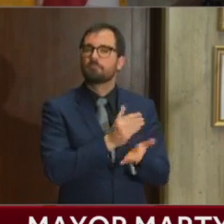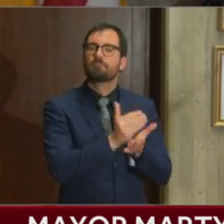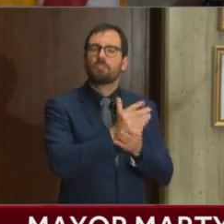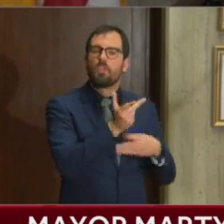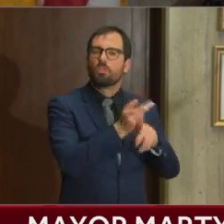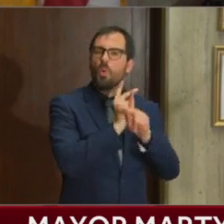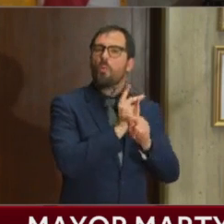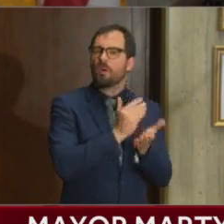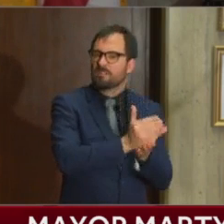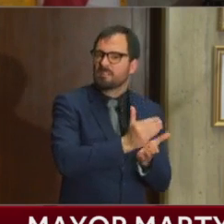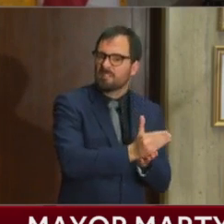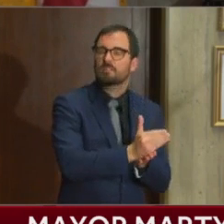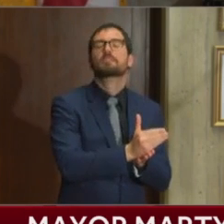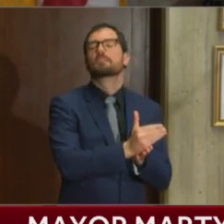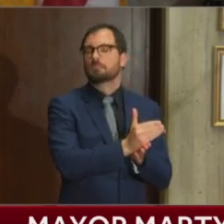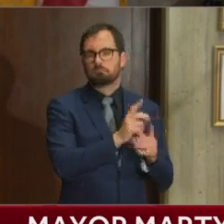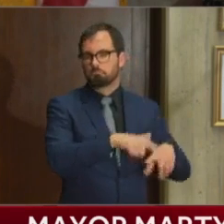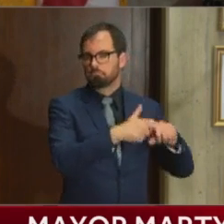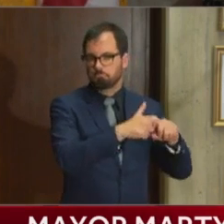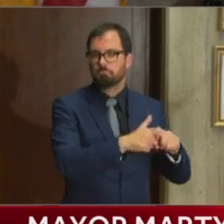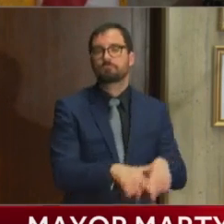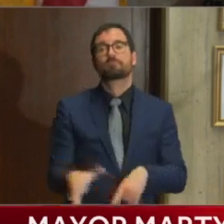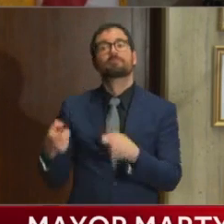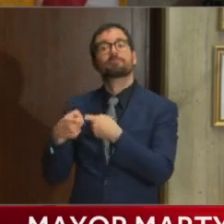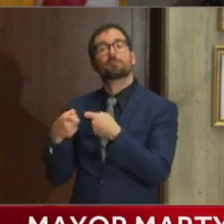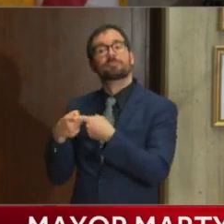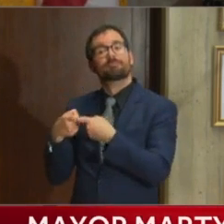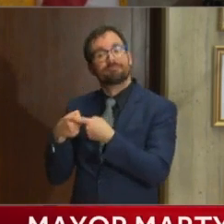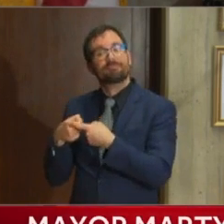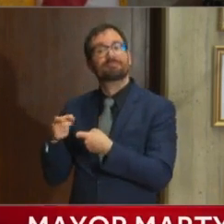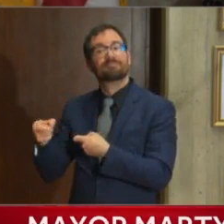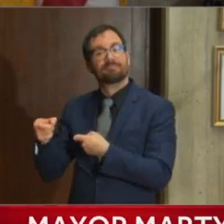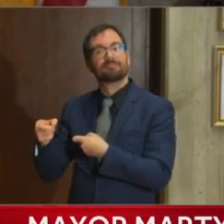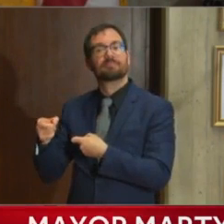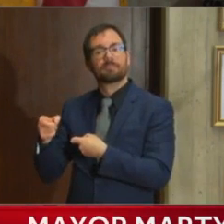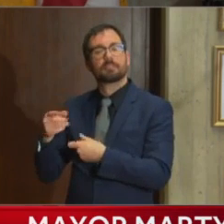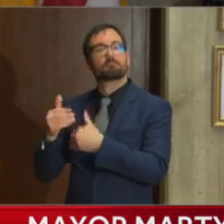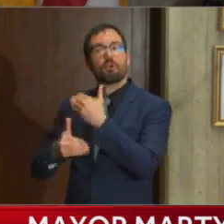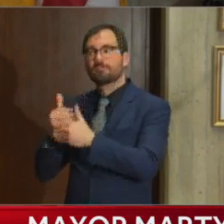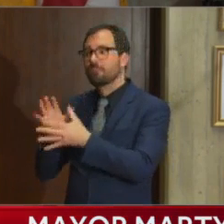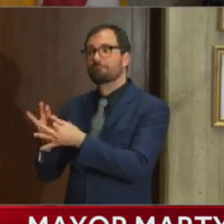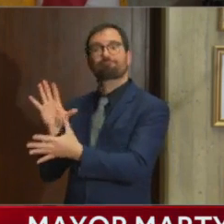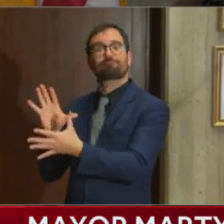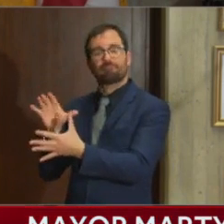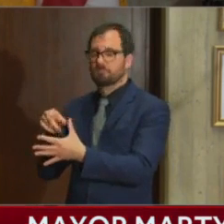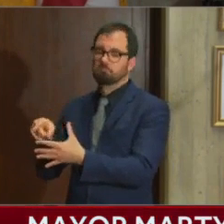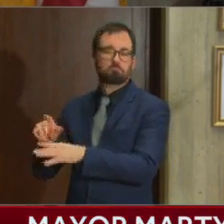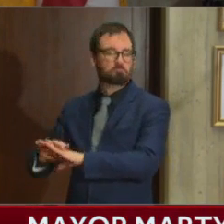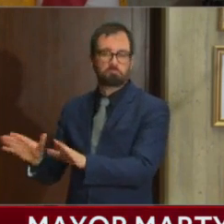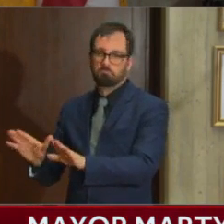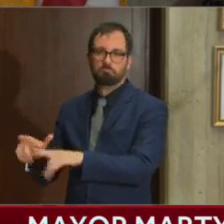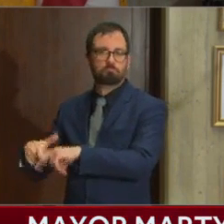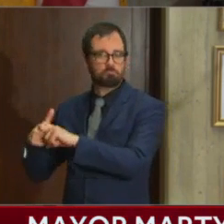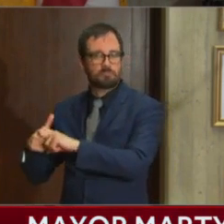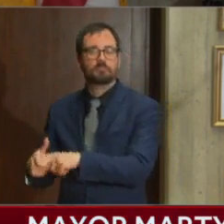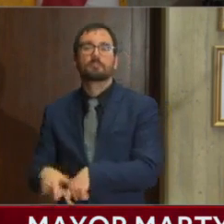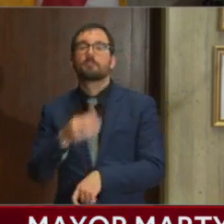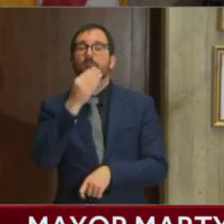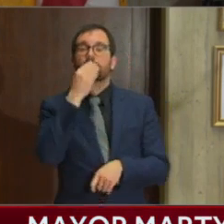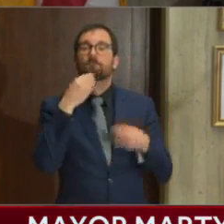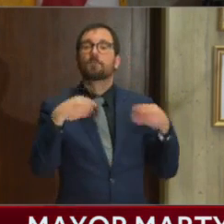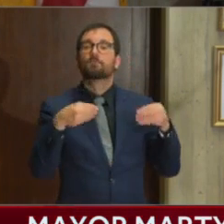who assured us that the supply chain is strong, shelves are being restocked, and home delivery will continue. And I want to thank Stop and